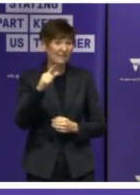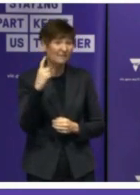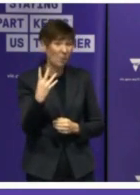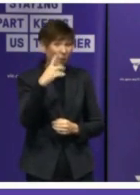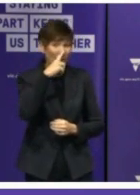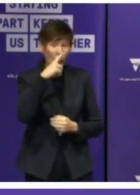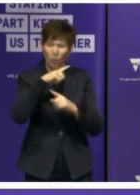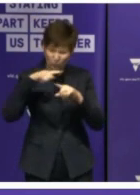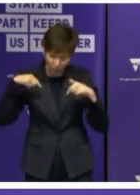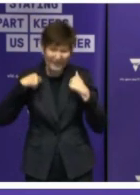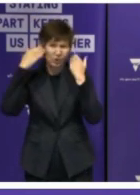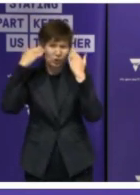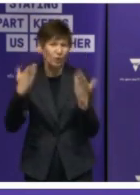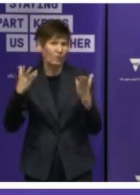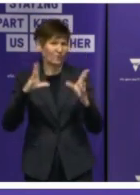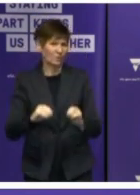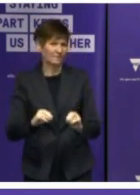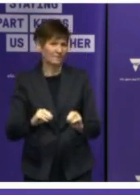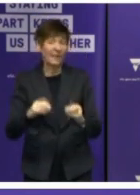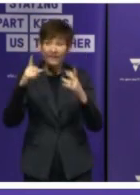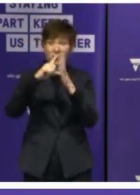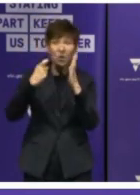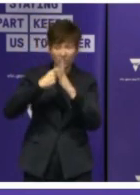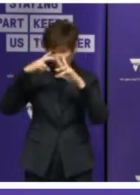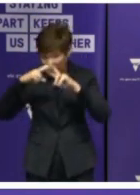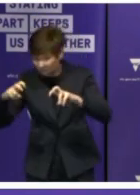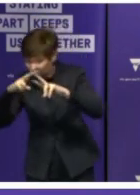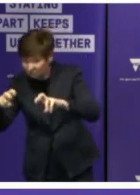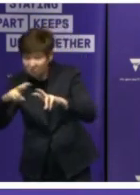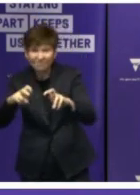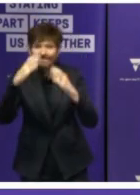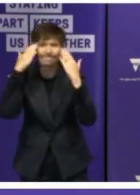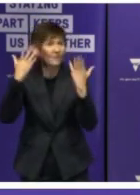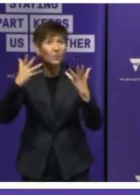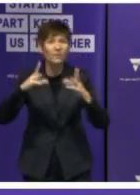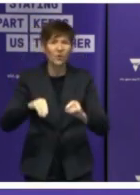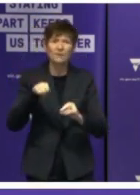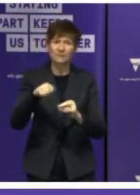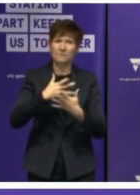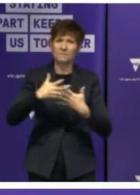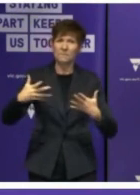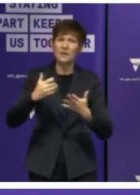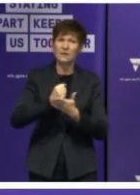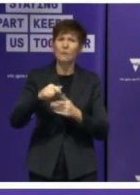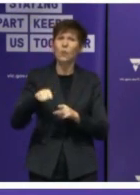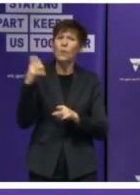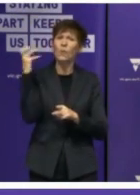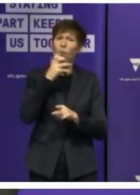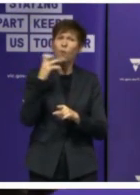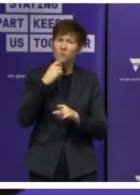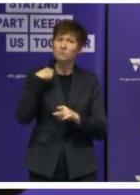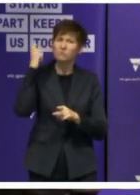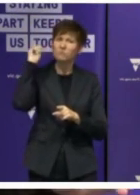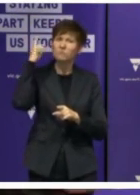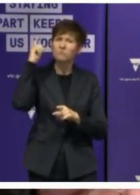mystery cases, which are in many respects our biggest challenge. Even large numbers in known and contained outbreaks are to a